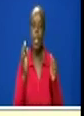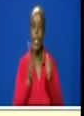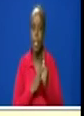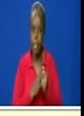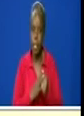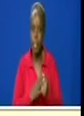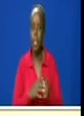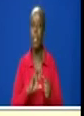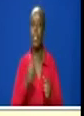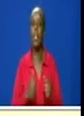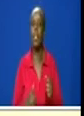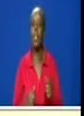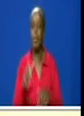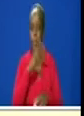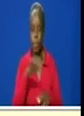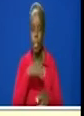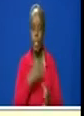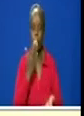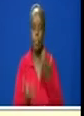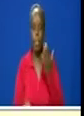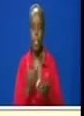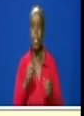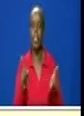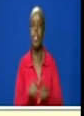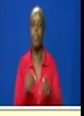in Marsabit measures the same 8